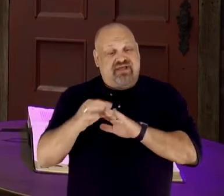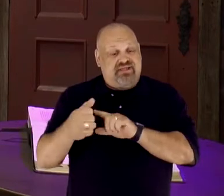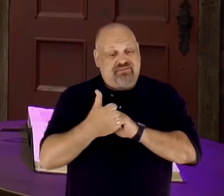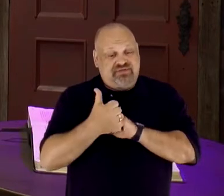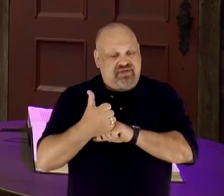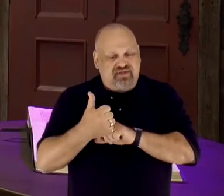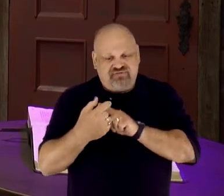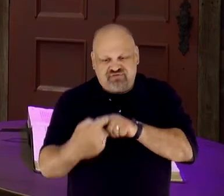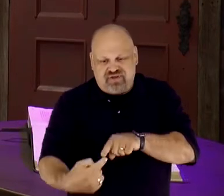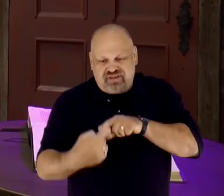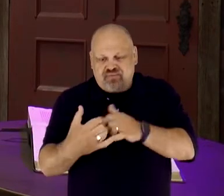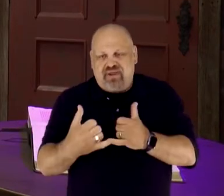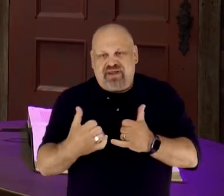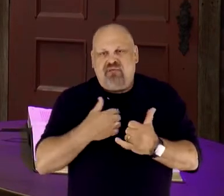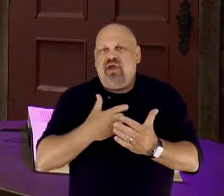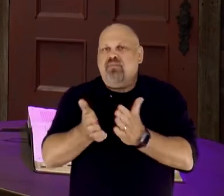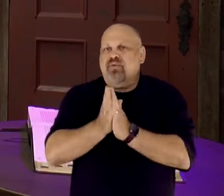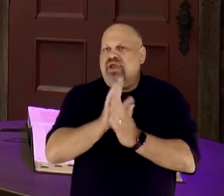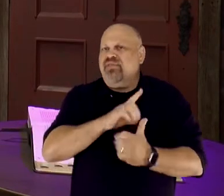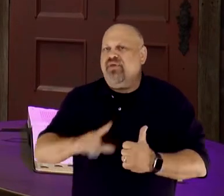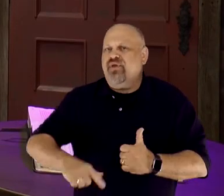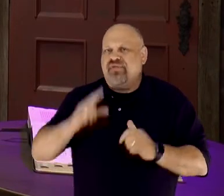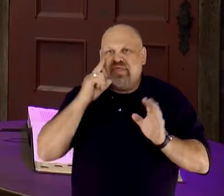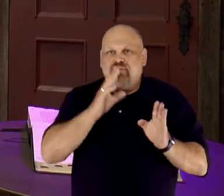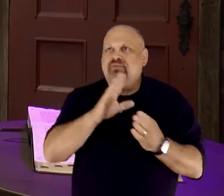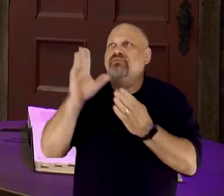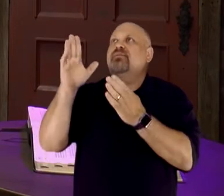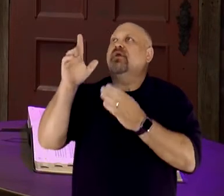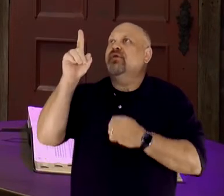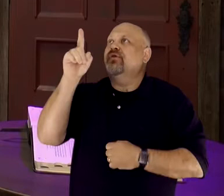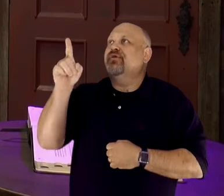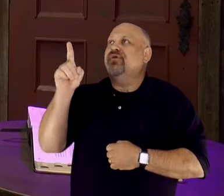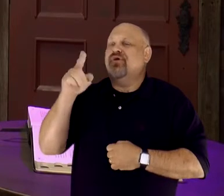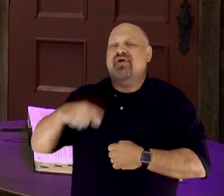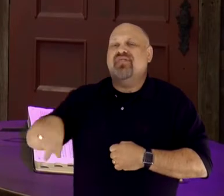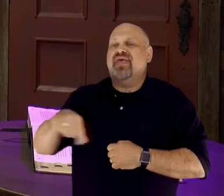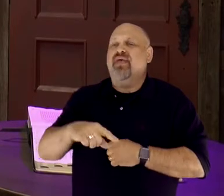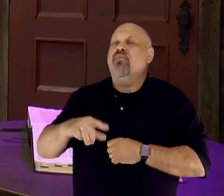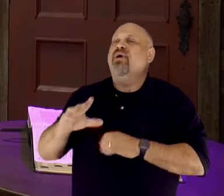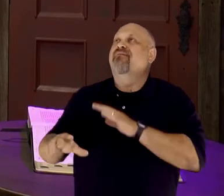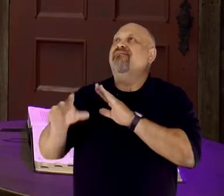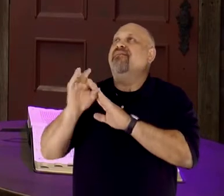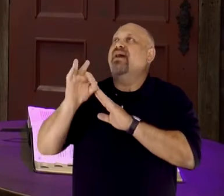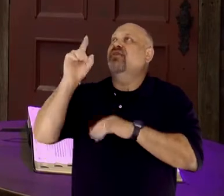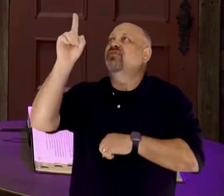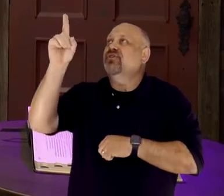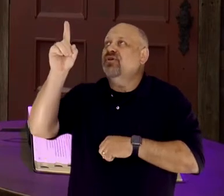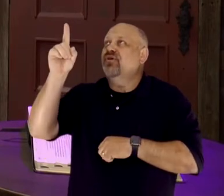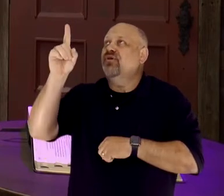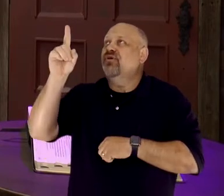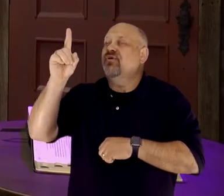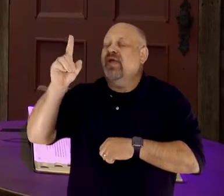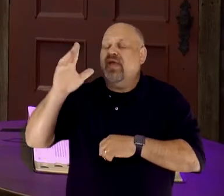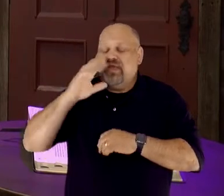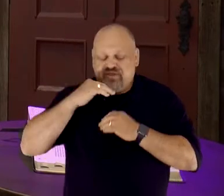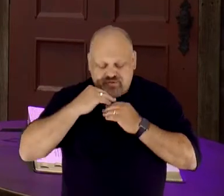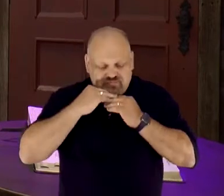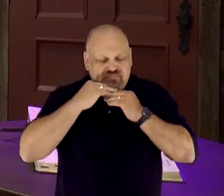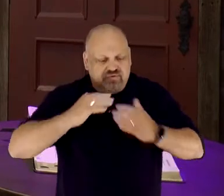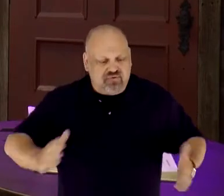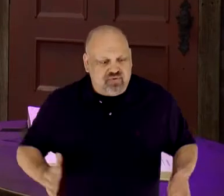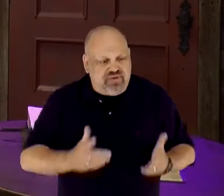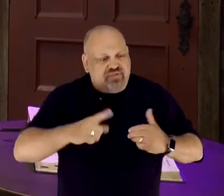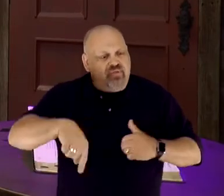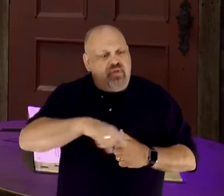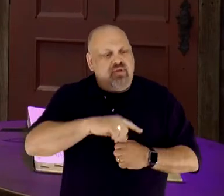in their lives, God. If they find themselves struggling right now, I pray, Lord, that they would turn their eyes to you, that they would